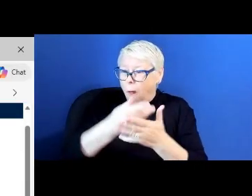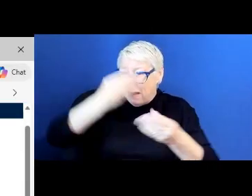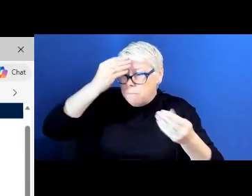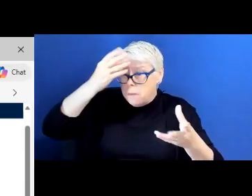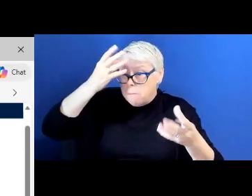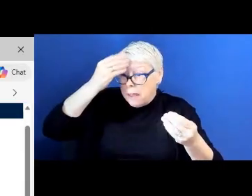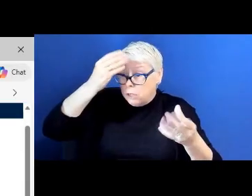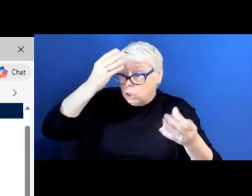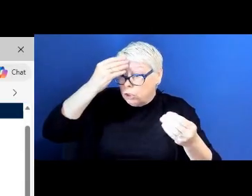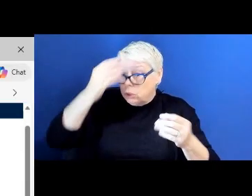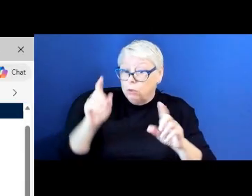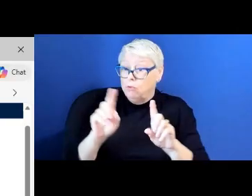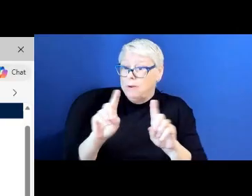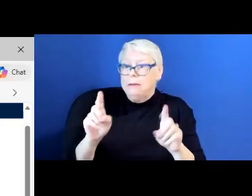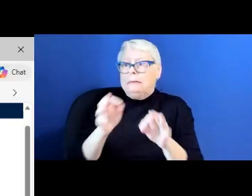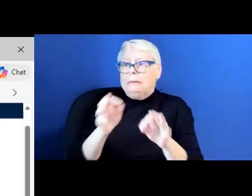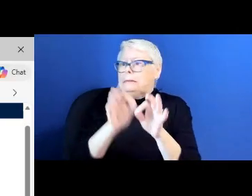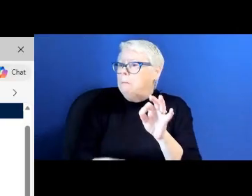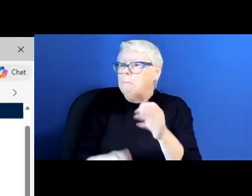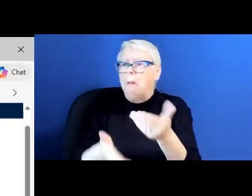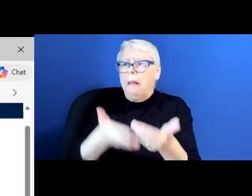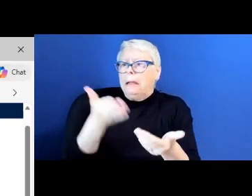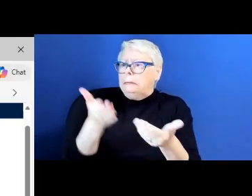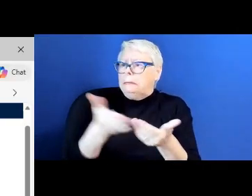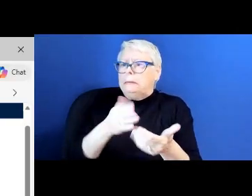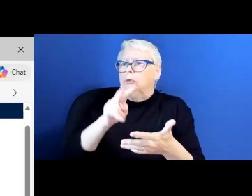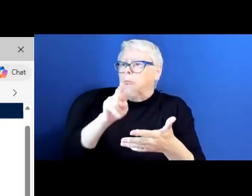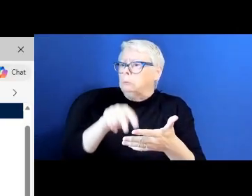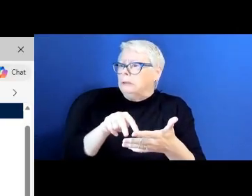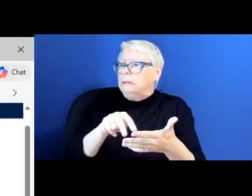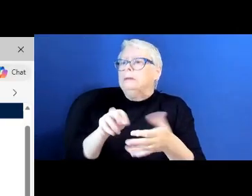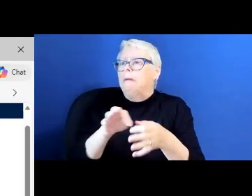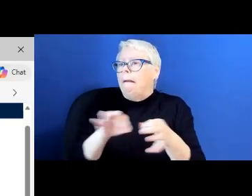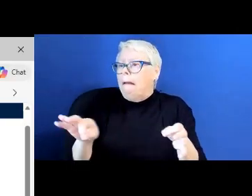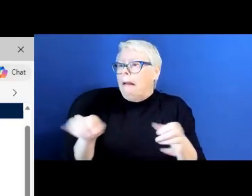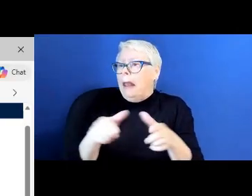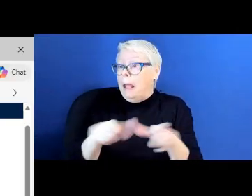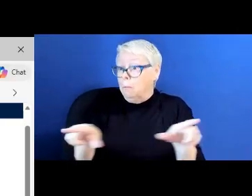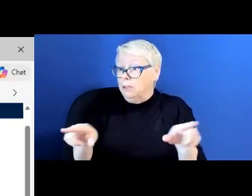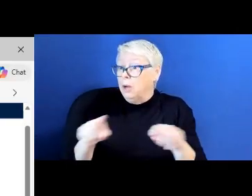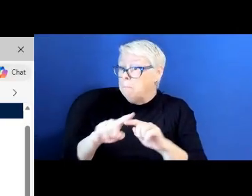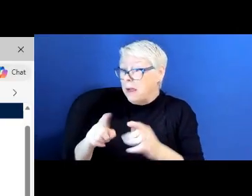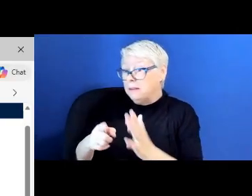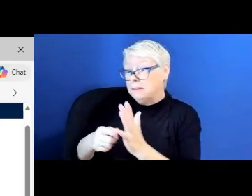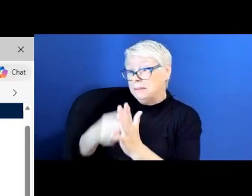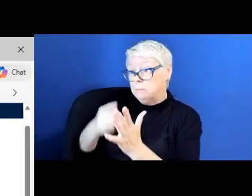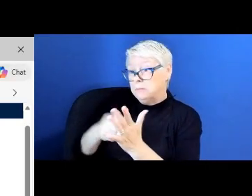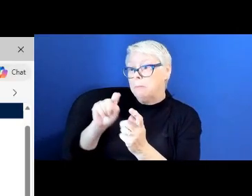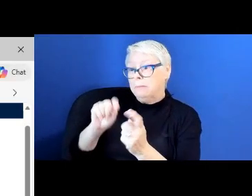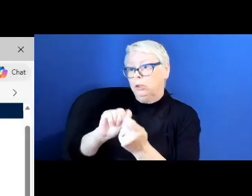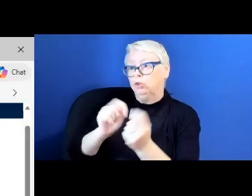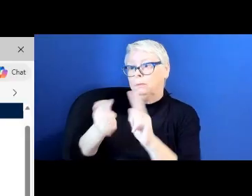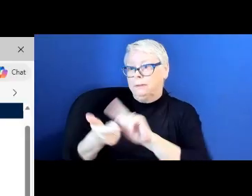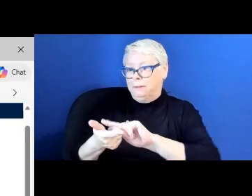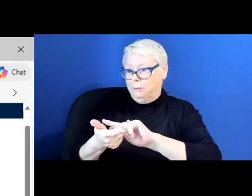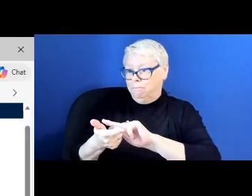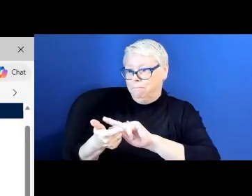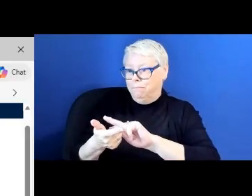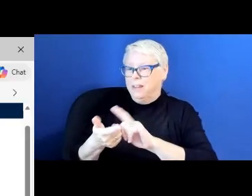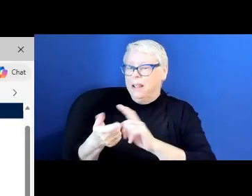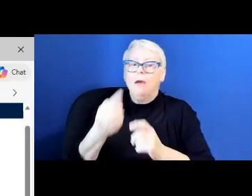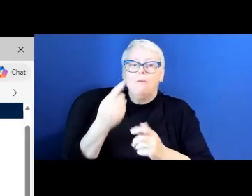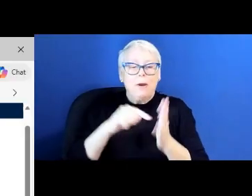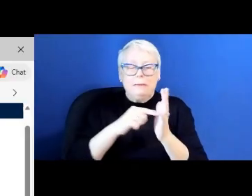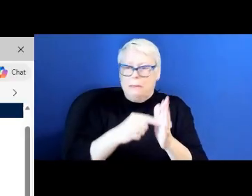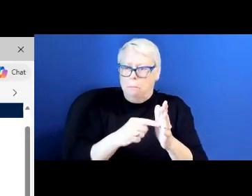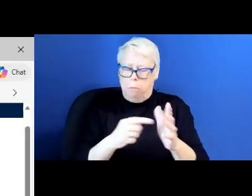provided in simple, plain language, but also sometimes requires a translation in more plain language for your